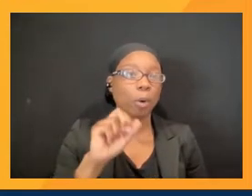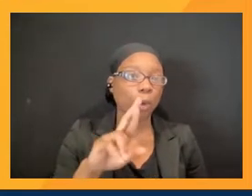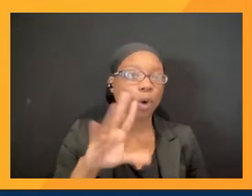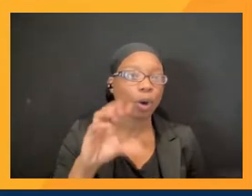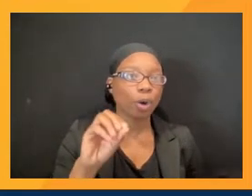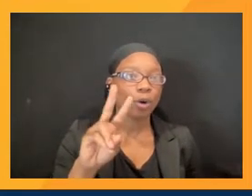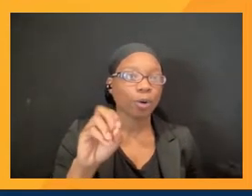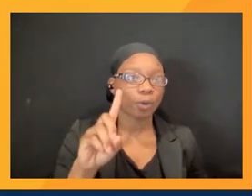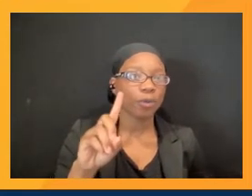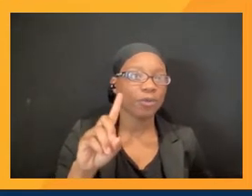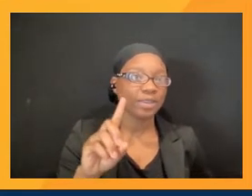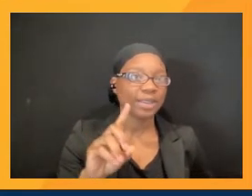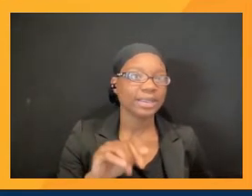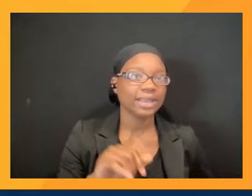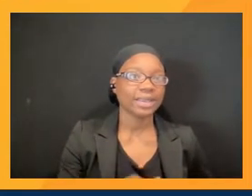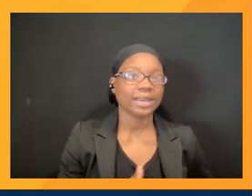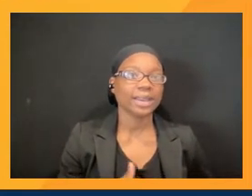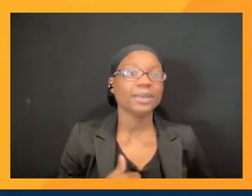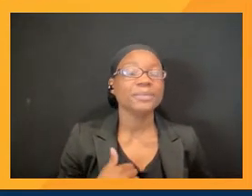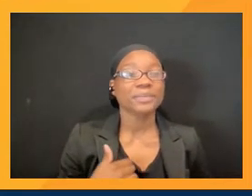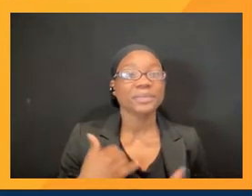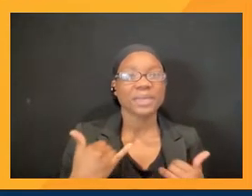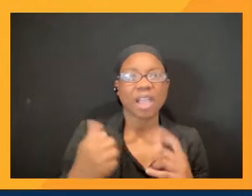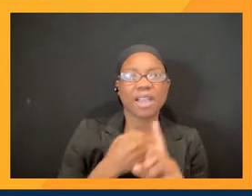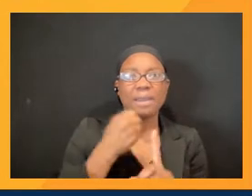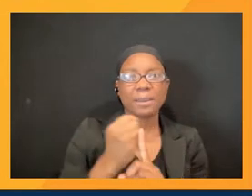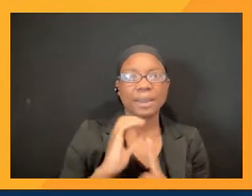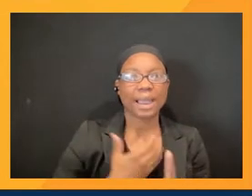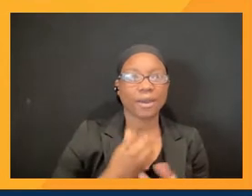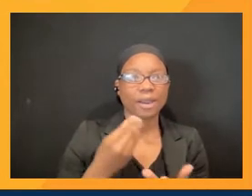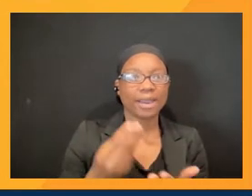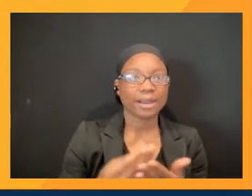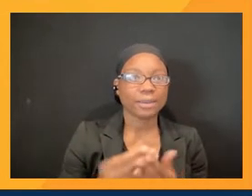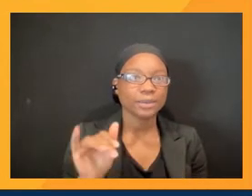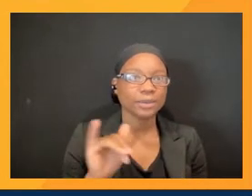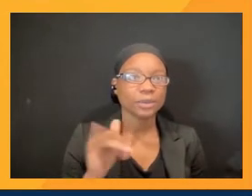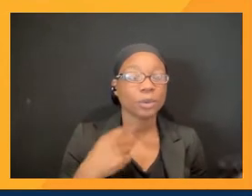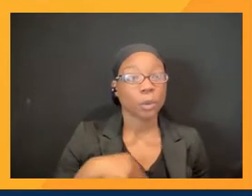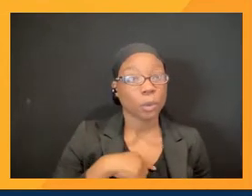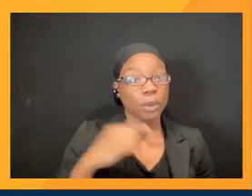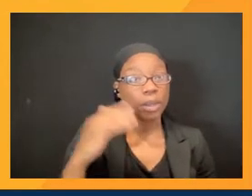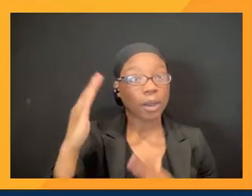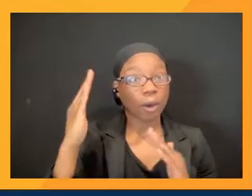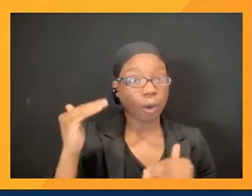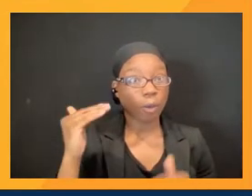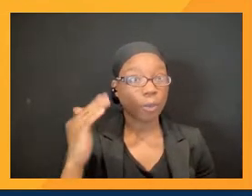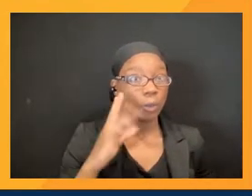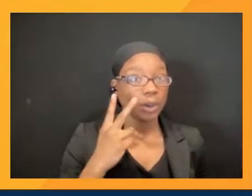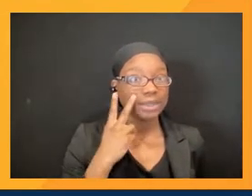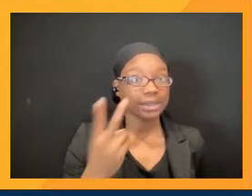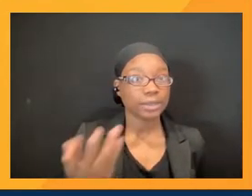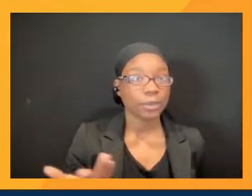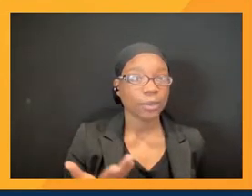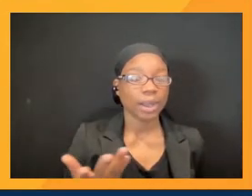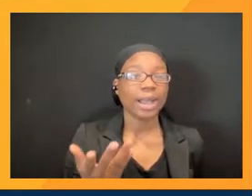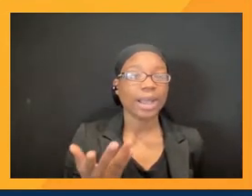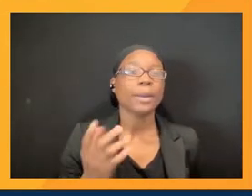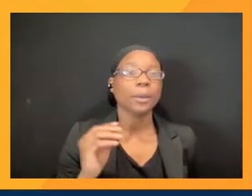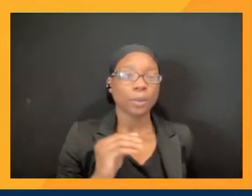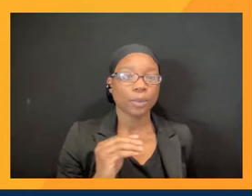individuals affected by natural disasters. And in the case of COVID and some of these large natural disasters we've seen, there is